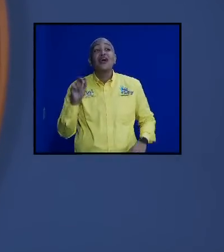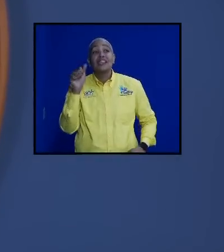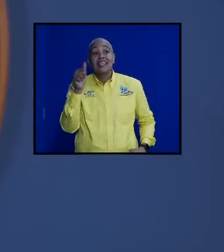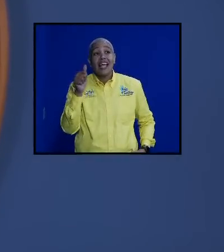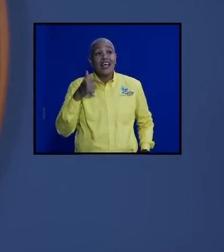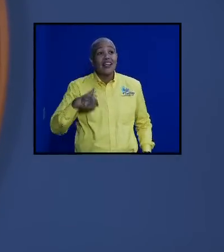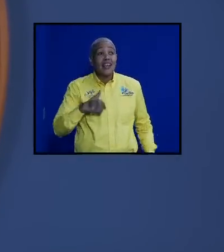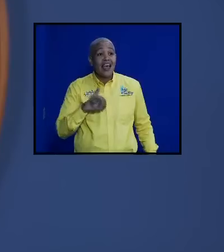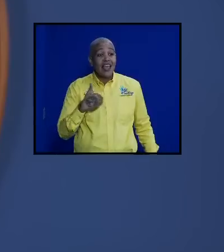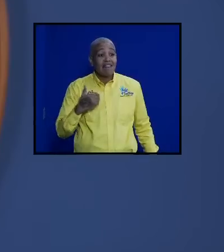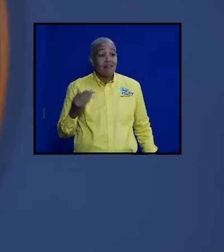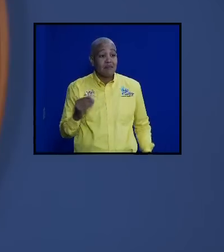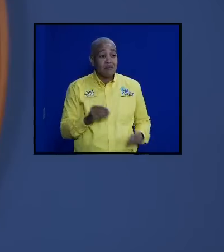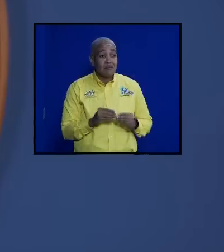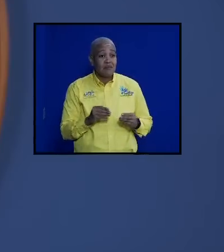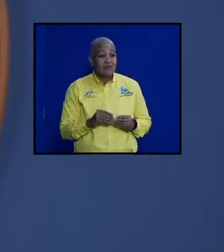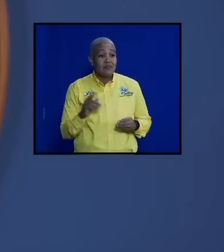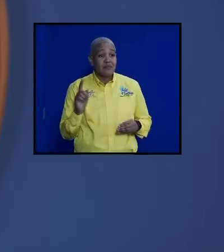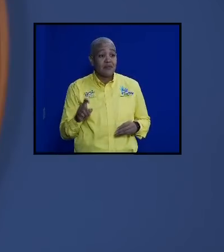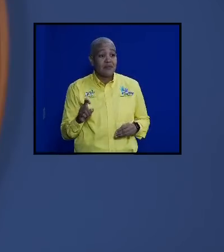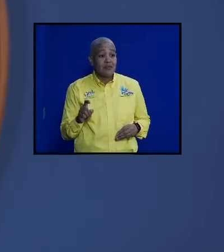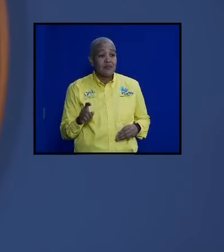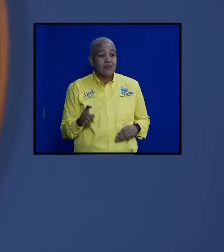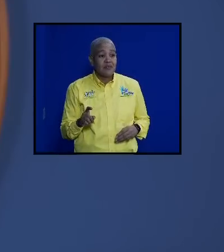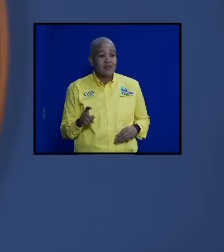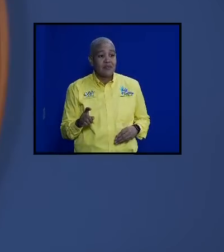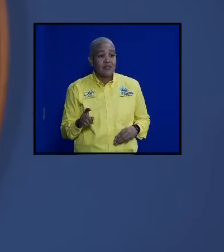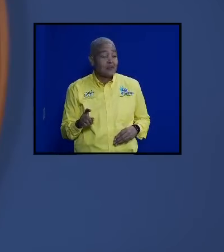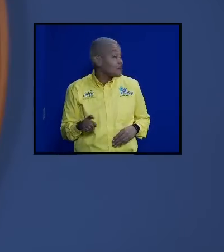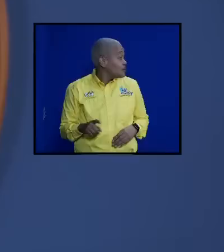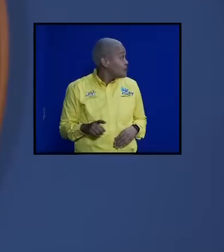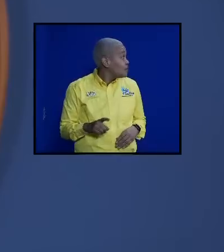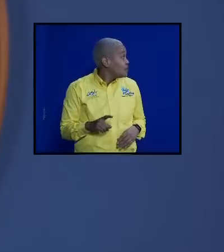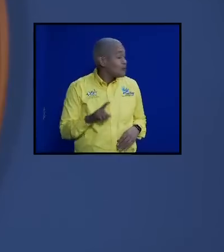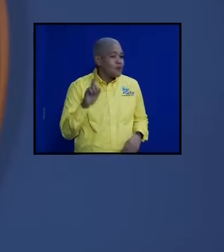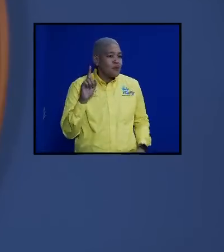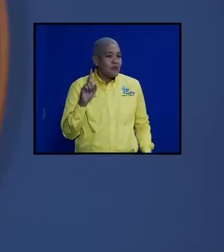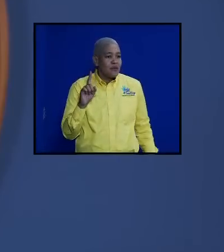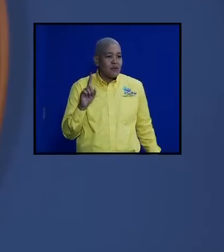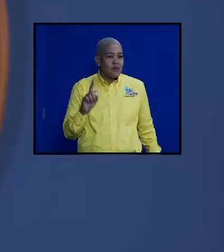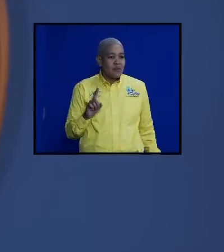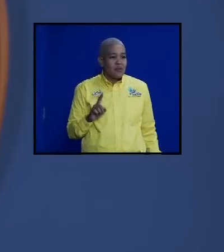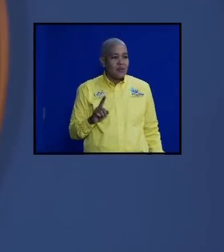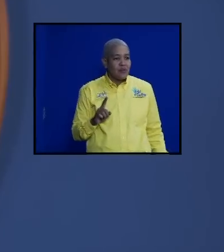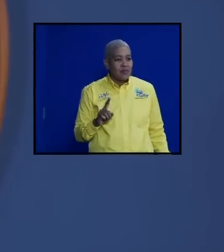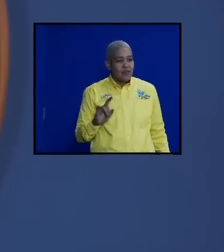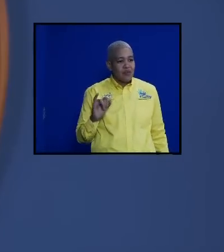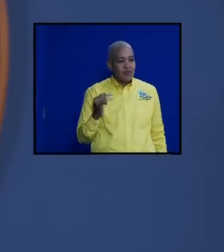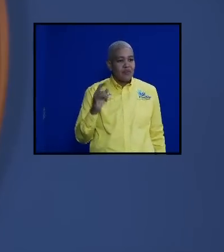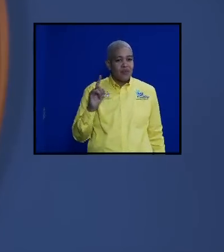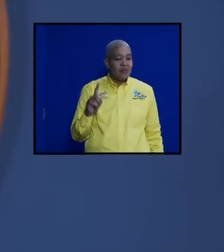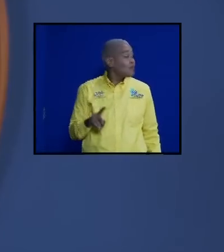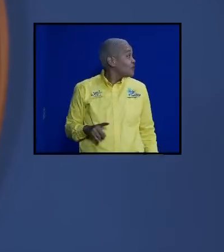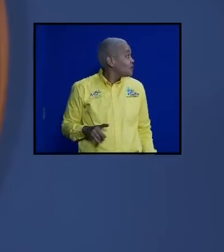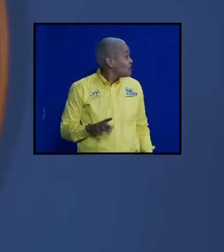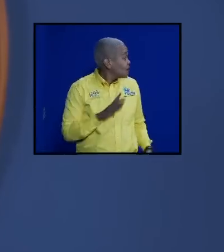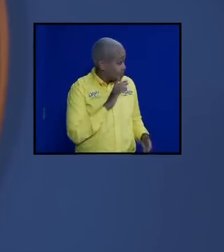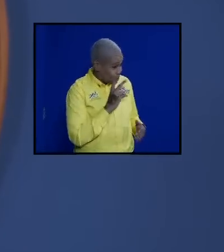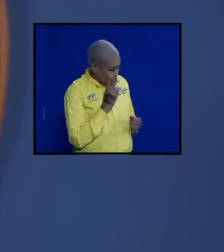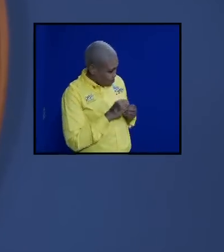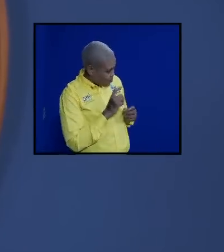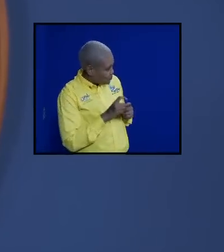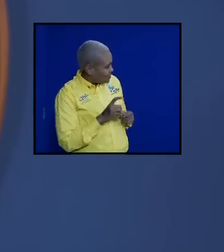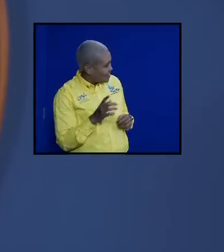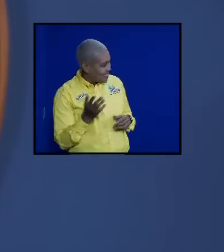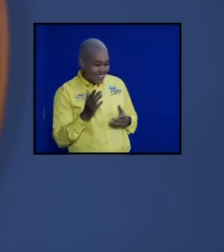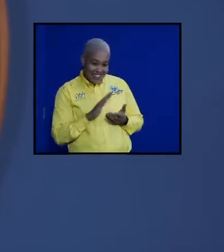more questions. I think we can take two more. Very generous today. It's